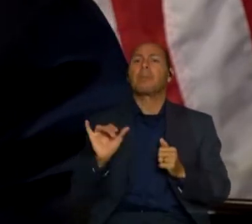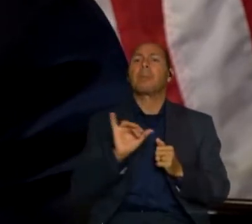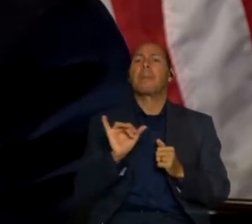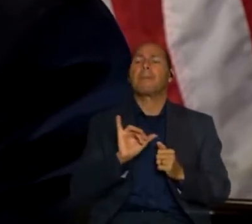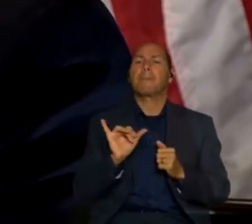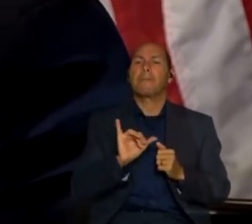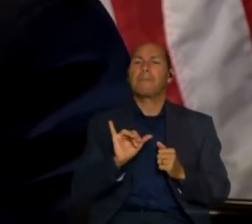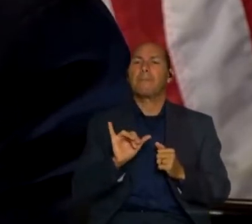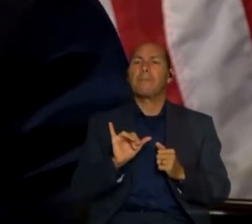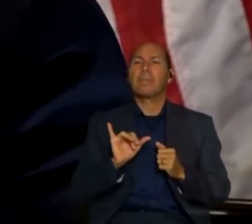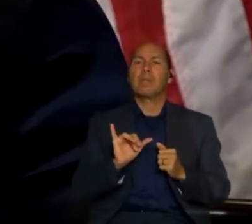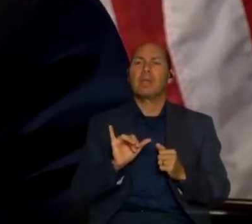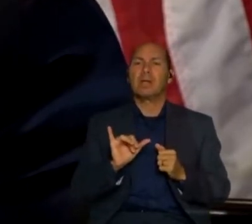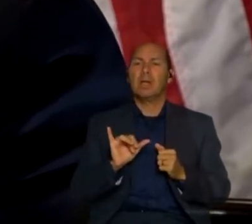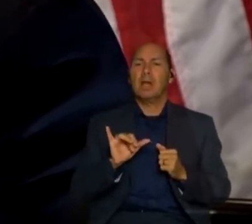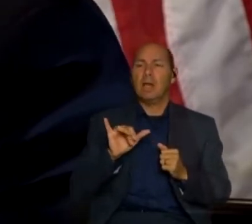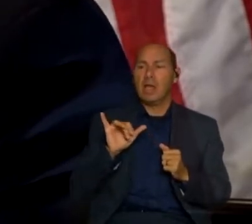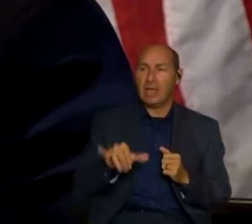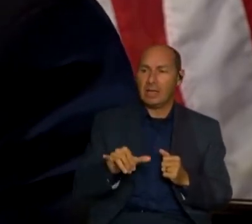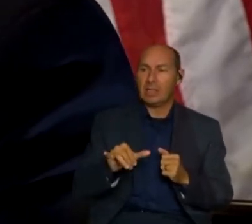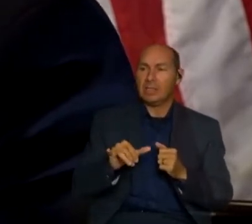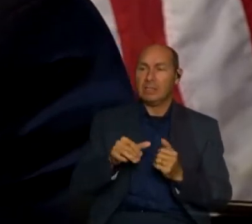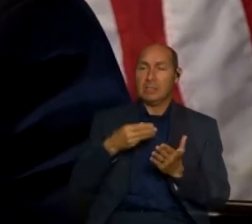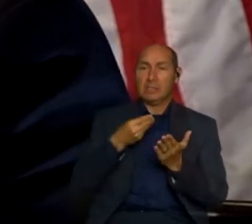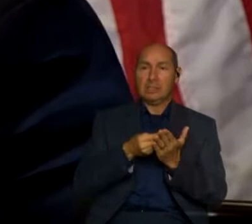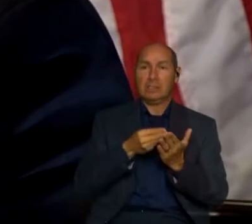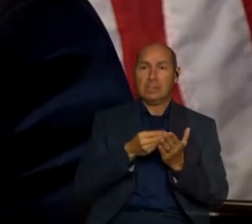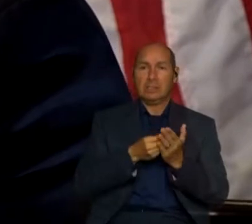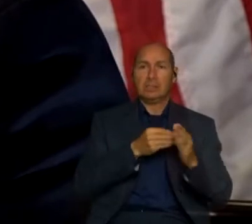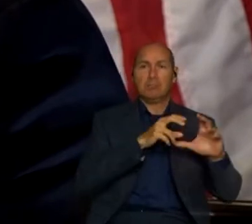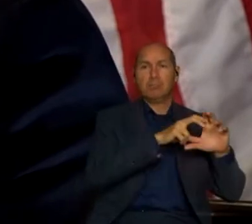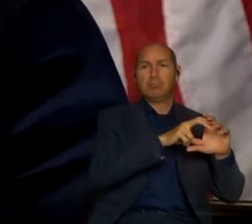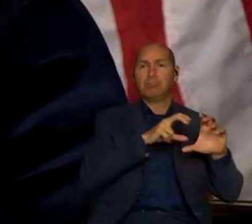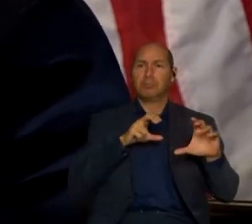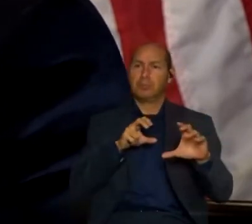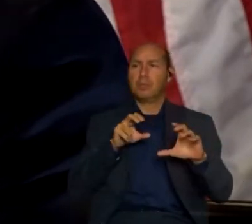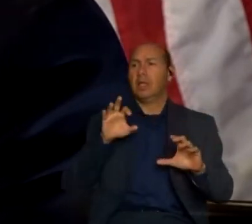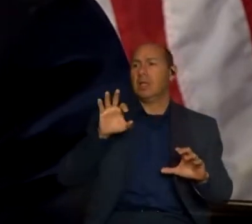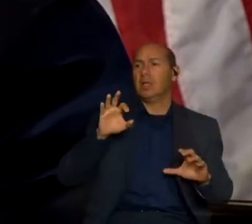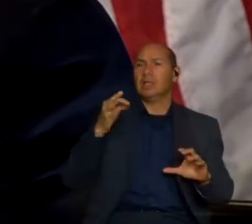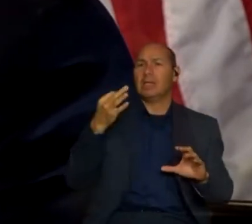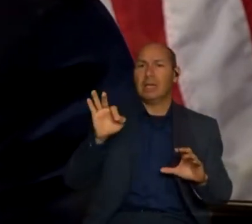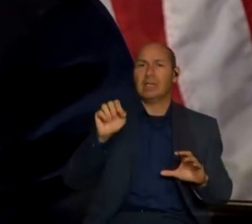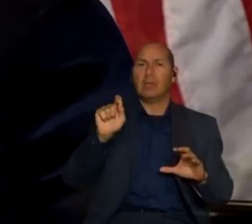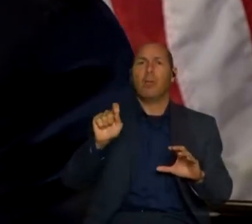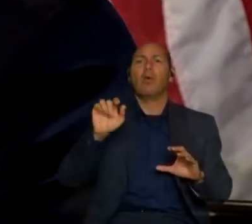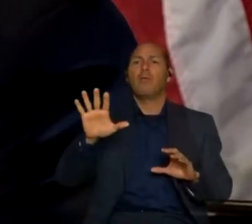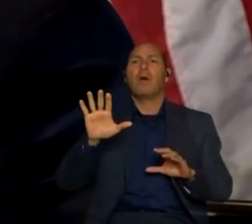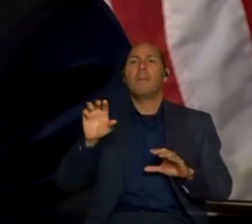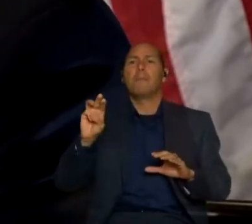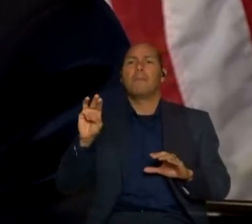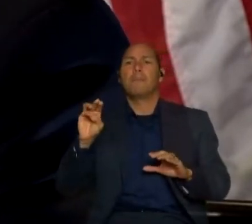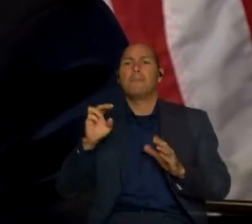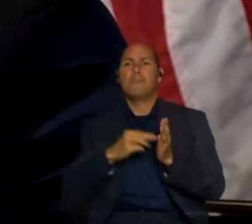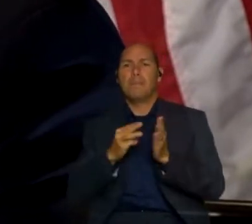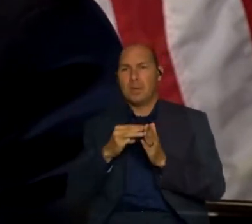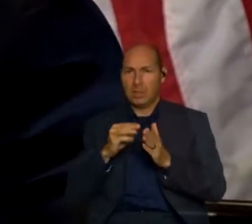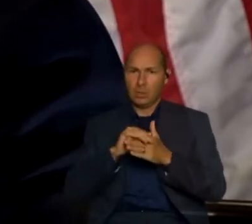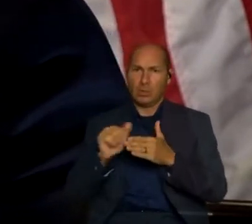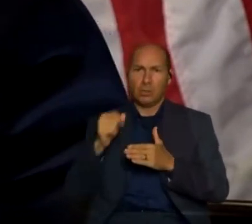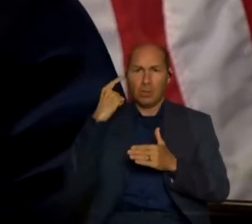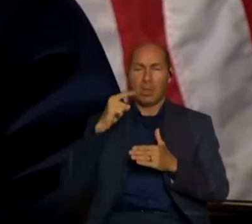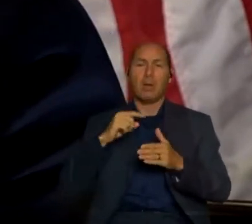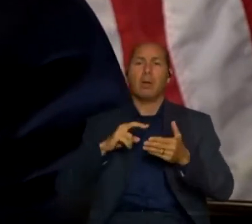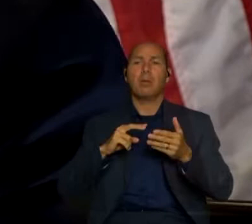emergency distributions, disbursements of up to $19.5 million to Puerto Rico's